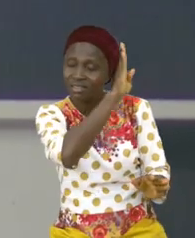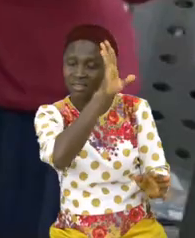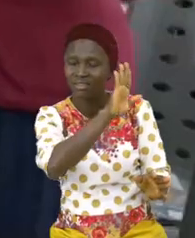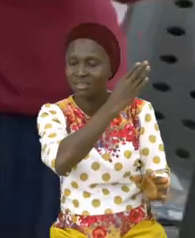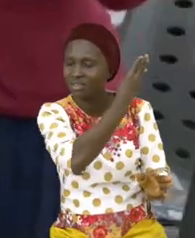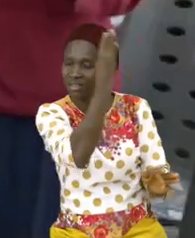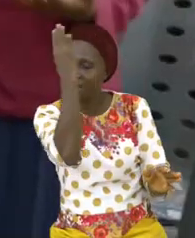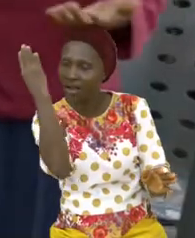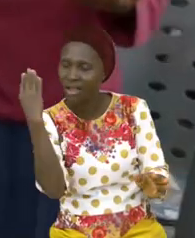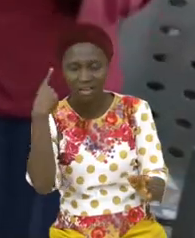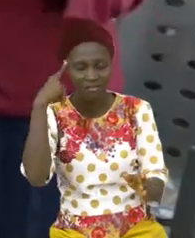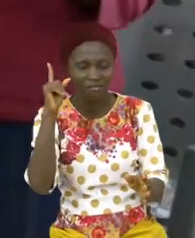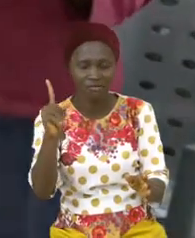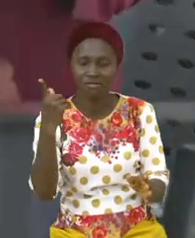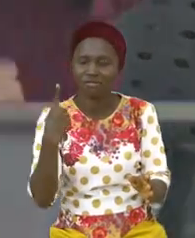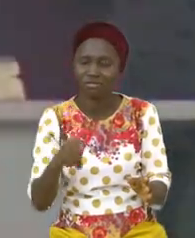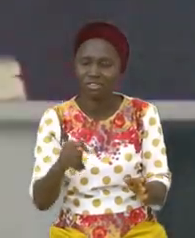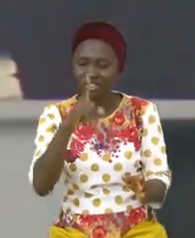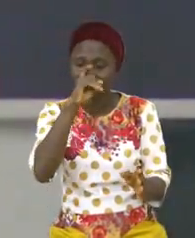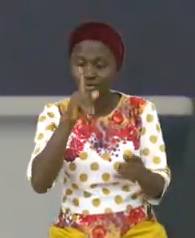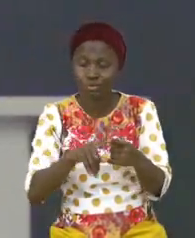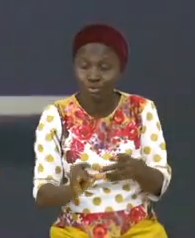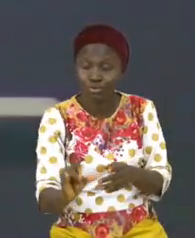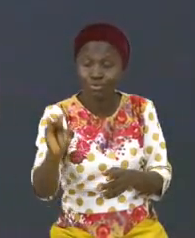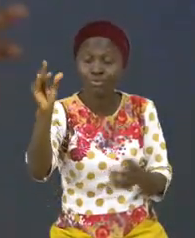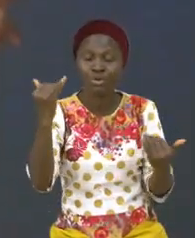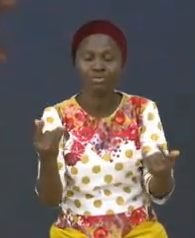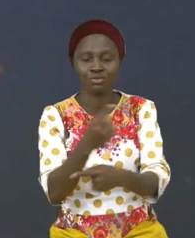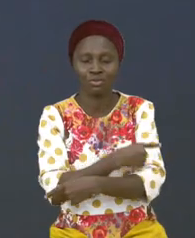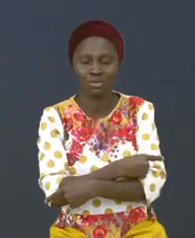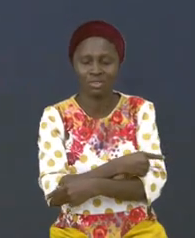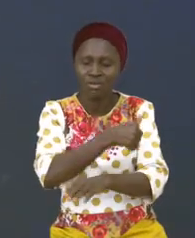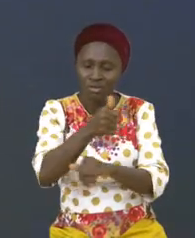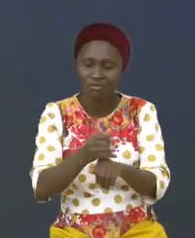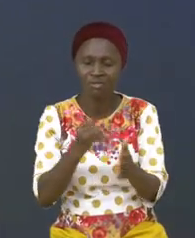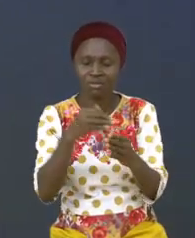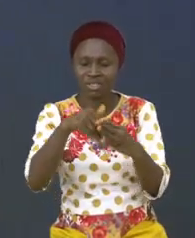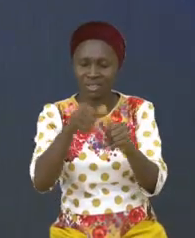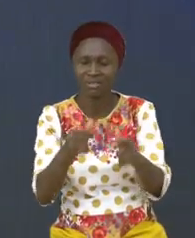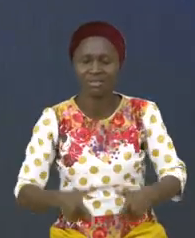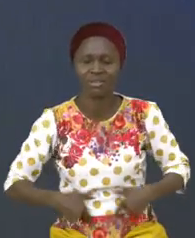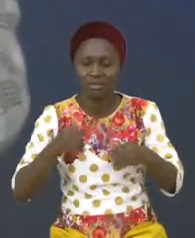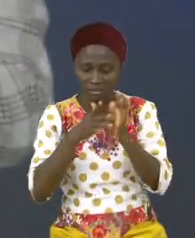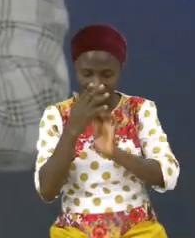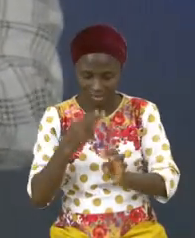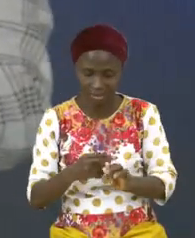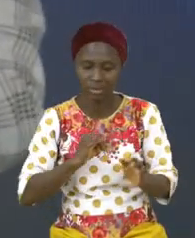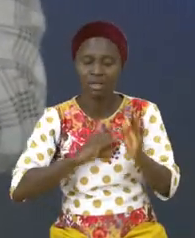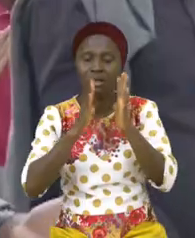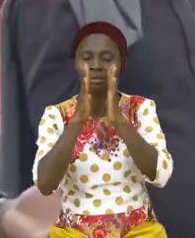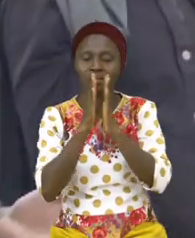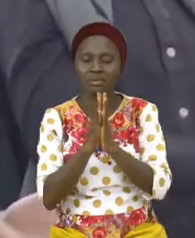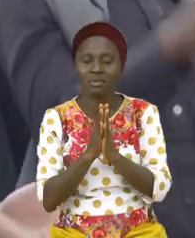today. Confirm each and every life. In Jesus' name, I